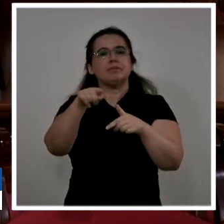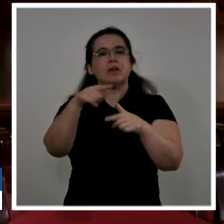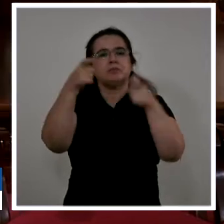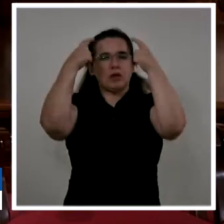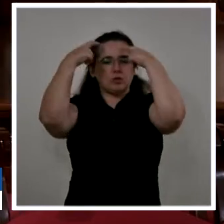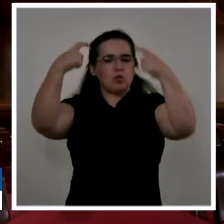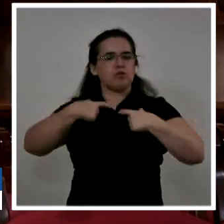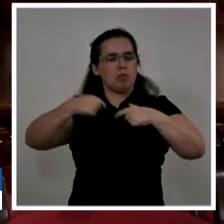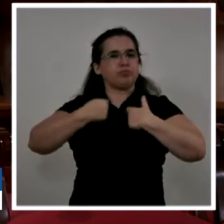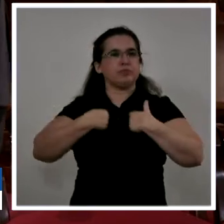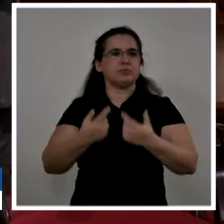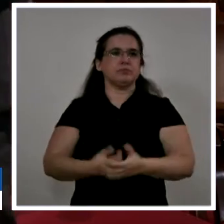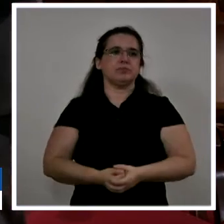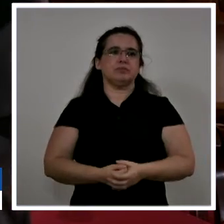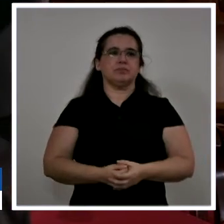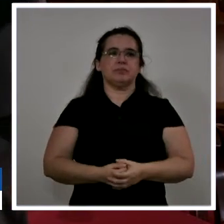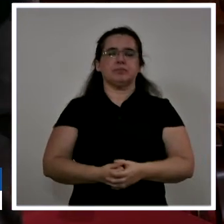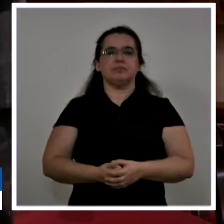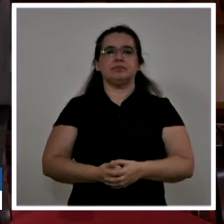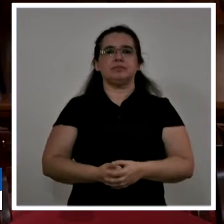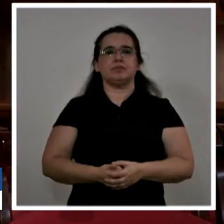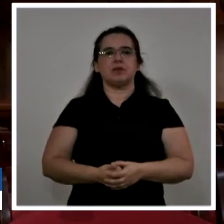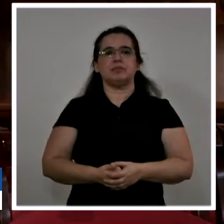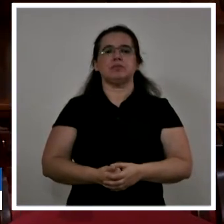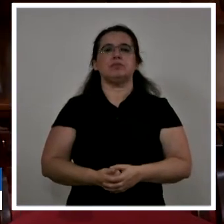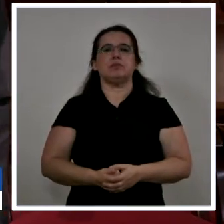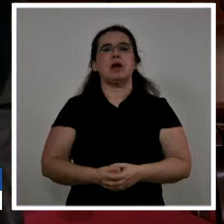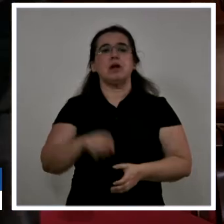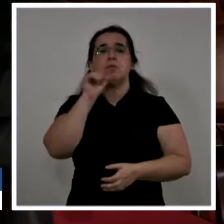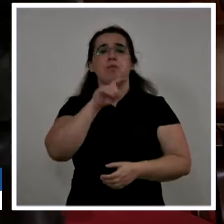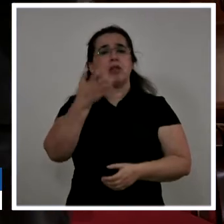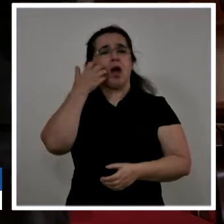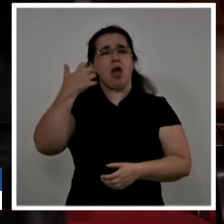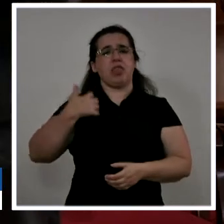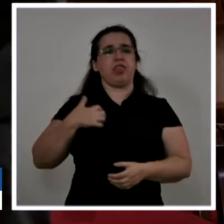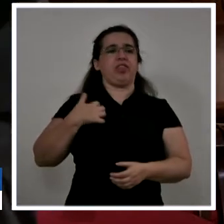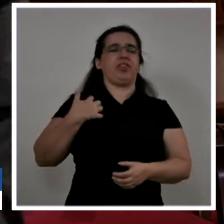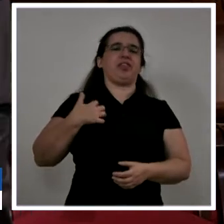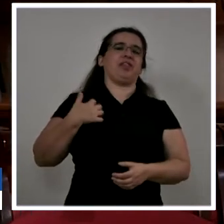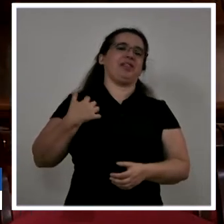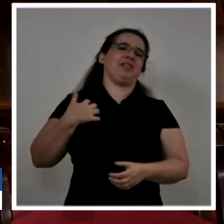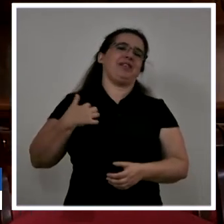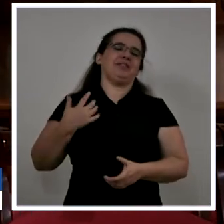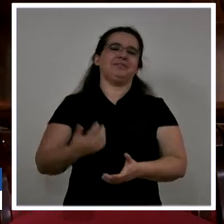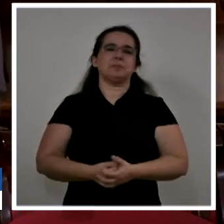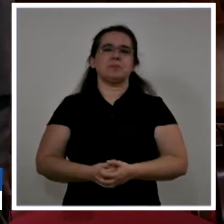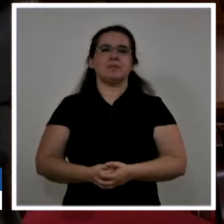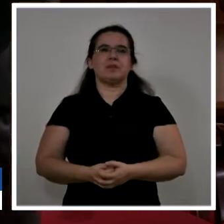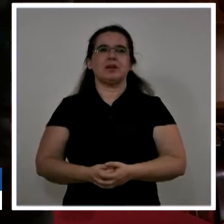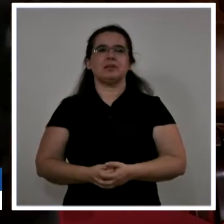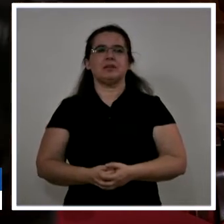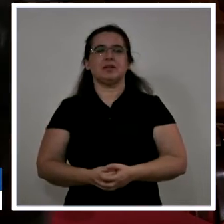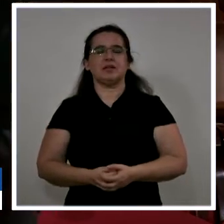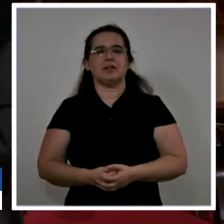domínio próprio. It could be things like pride. Pode ser coisas como o orgulho. Or anything that is ungodly.